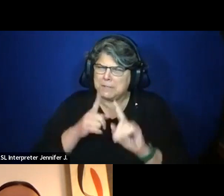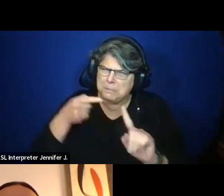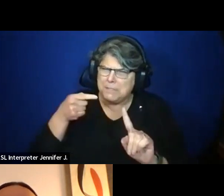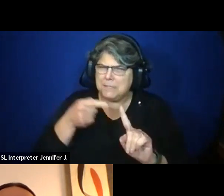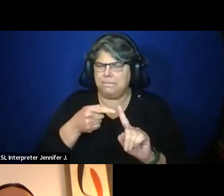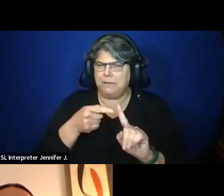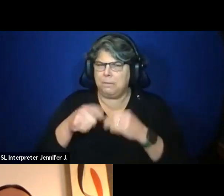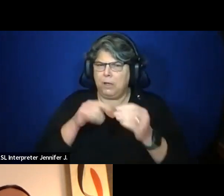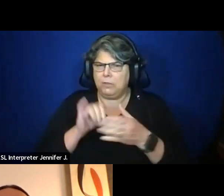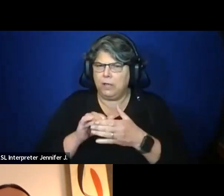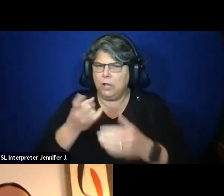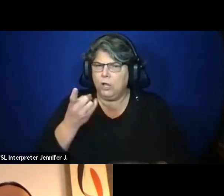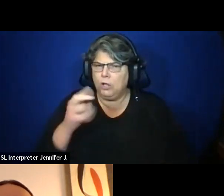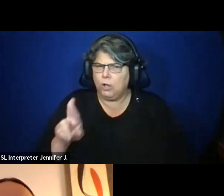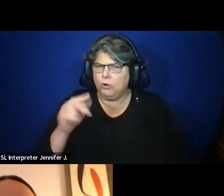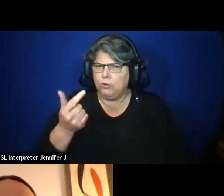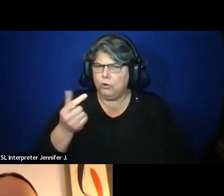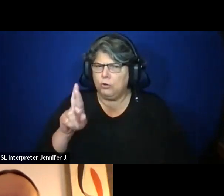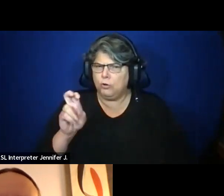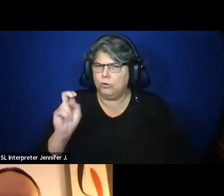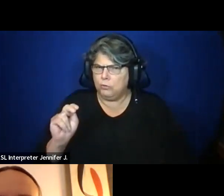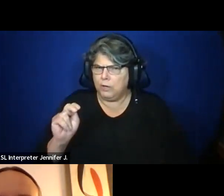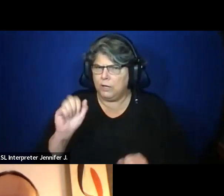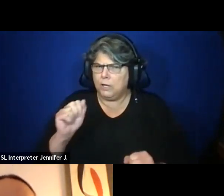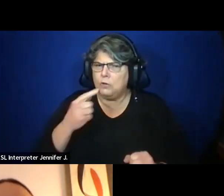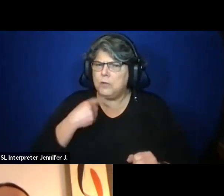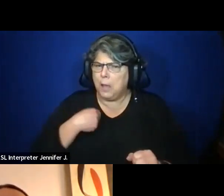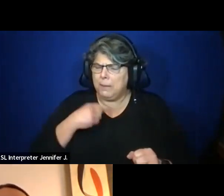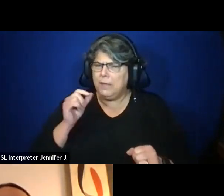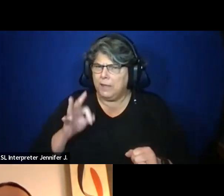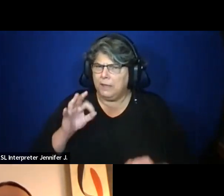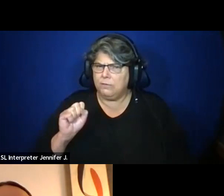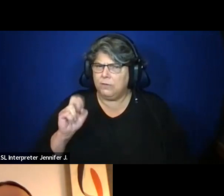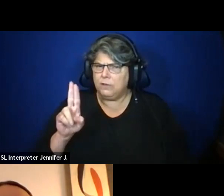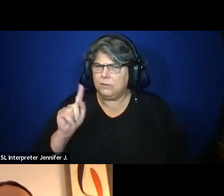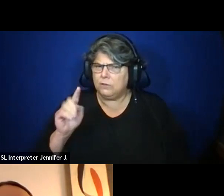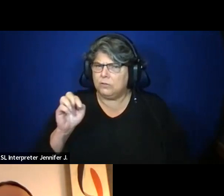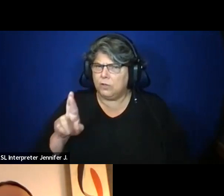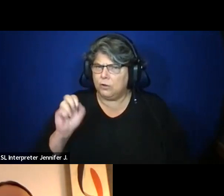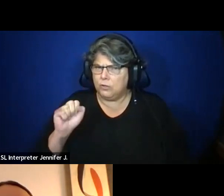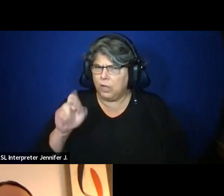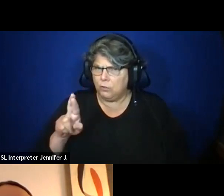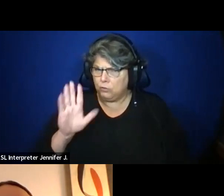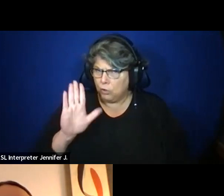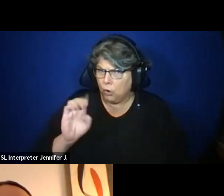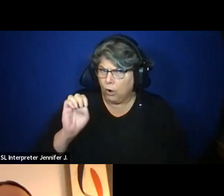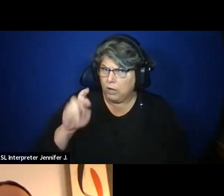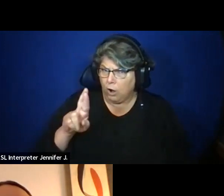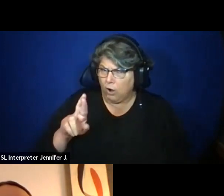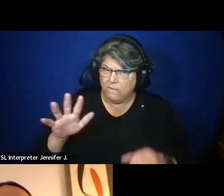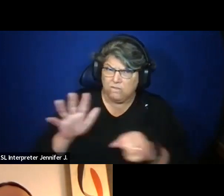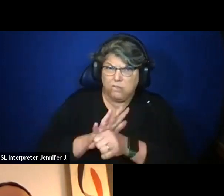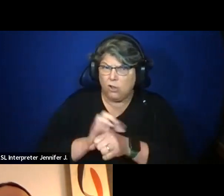that. Dr. Green, can you tell me if Sutter Santa Rosa's ER is near or